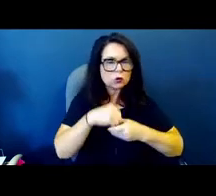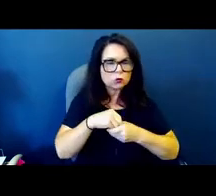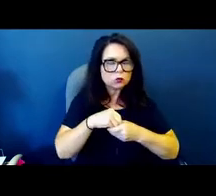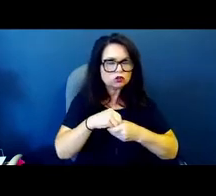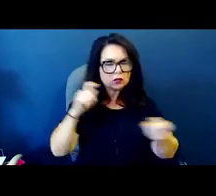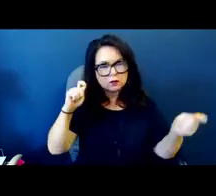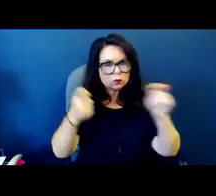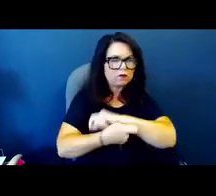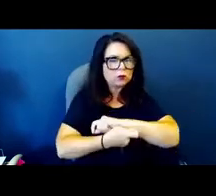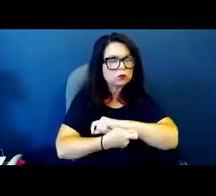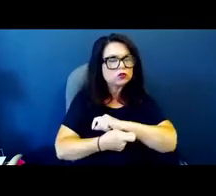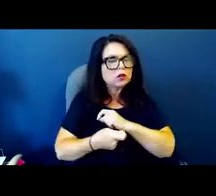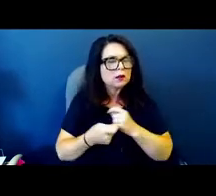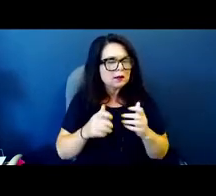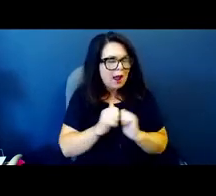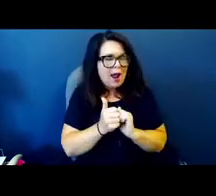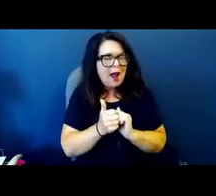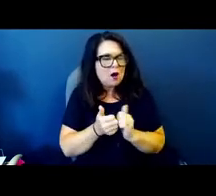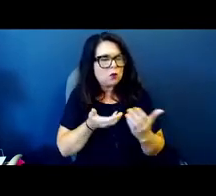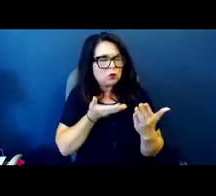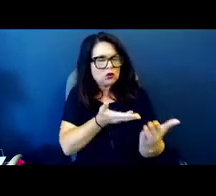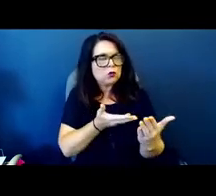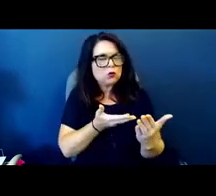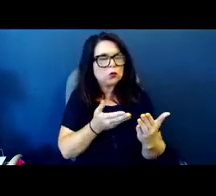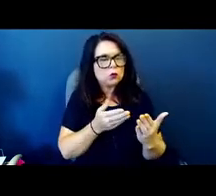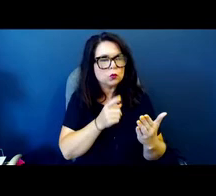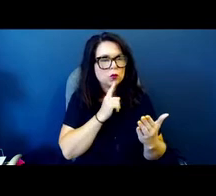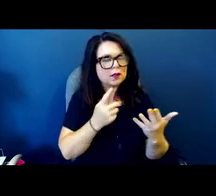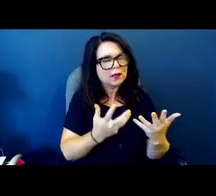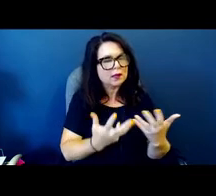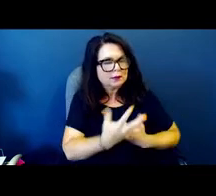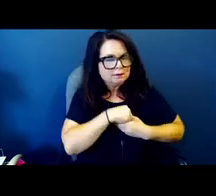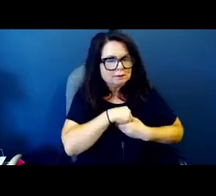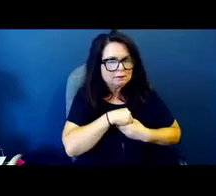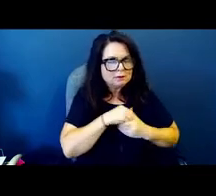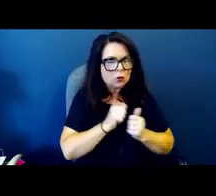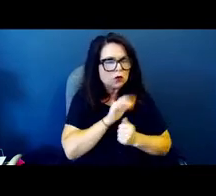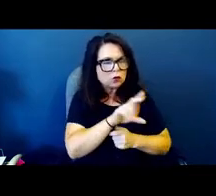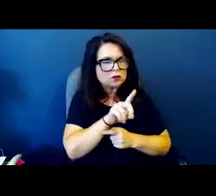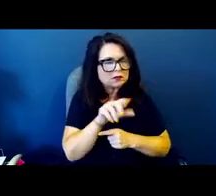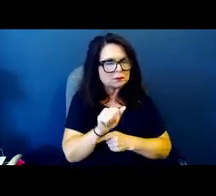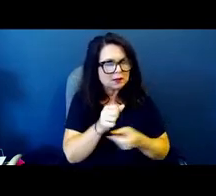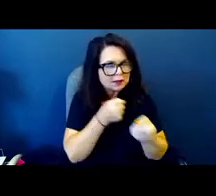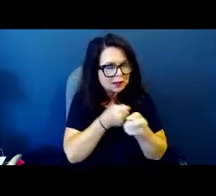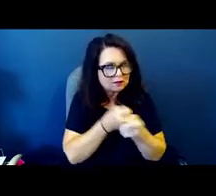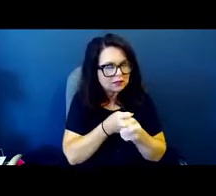you embrace that as a core value or core theme within the disability advocacy work that you do?